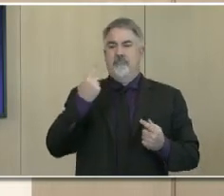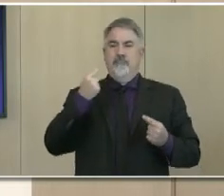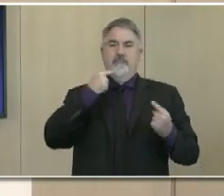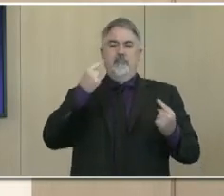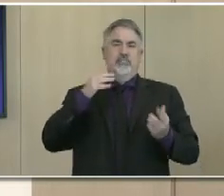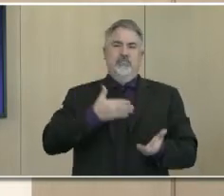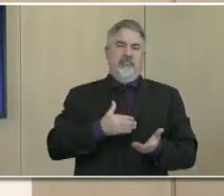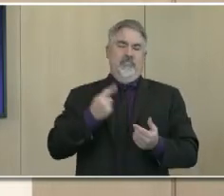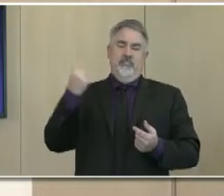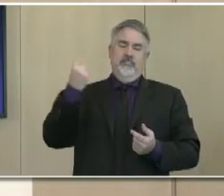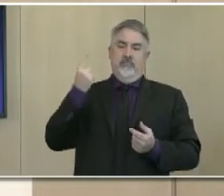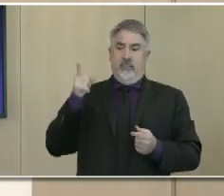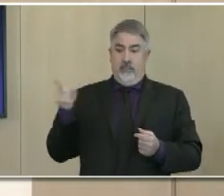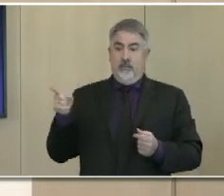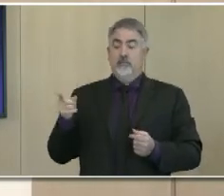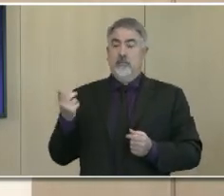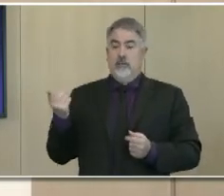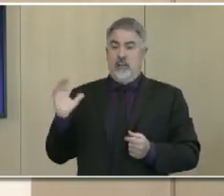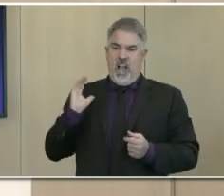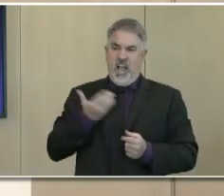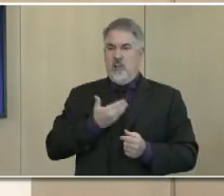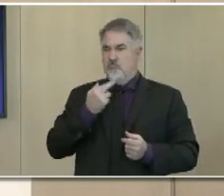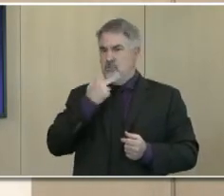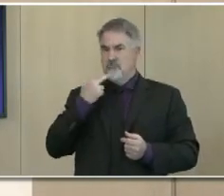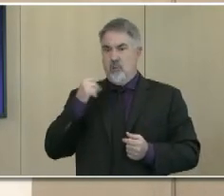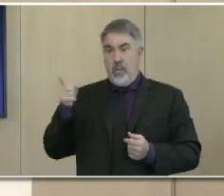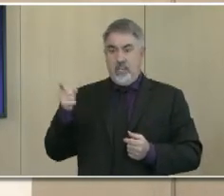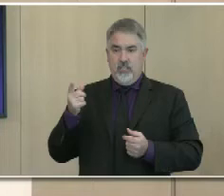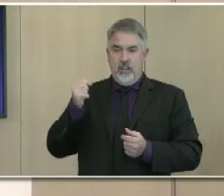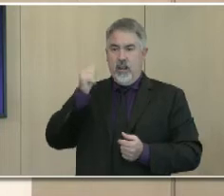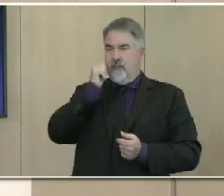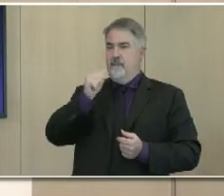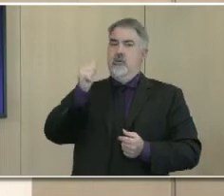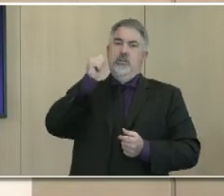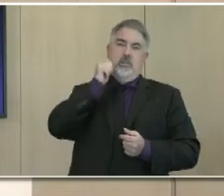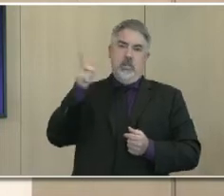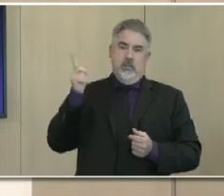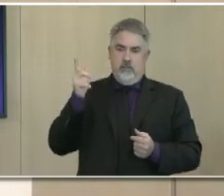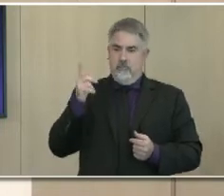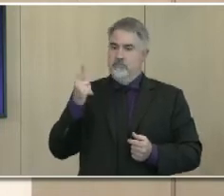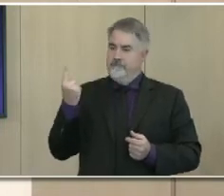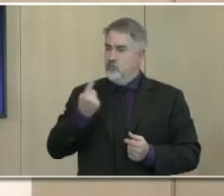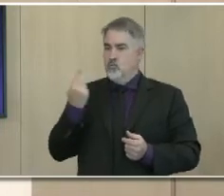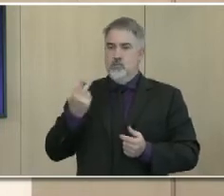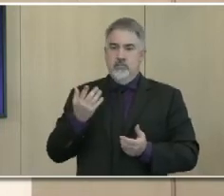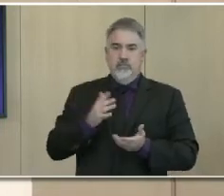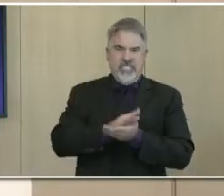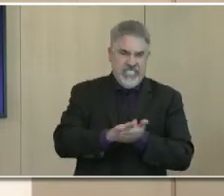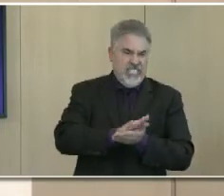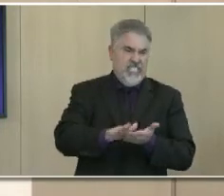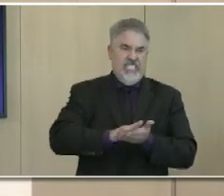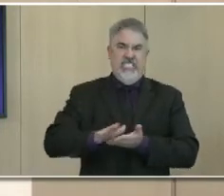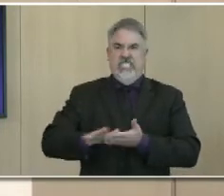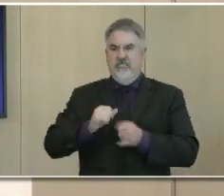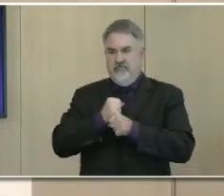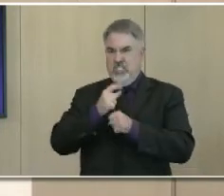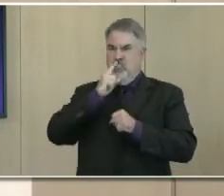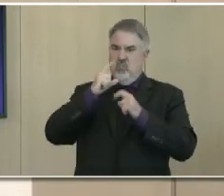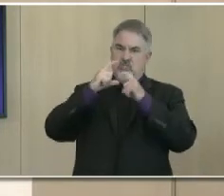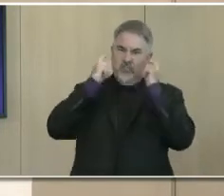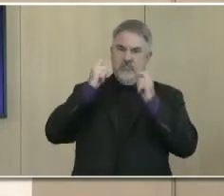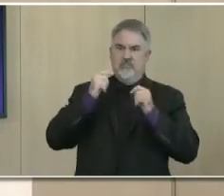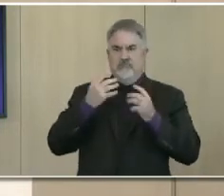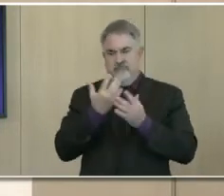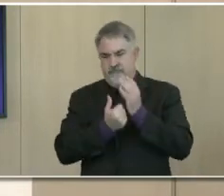mind every day. Restaurants are actually the safest places to be on a day-to-day basis. We're under the guidance of the Department of Environmental